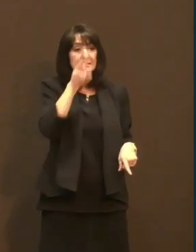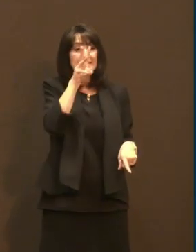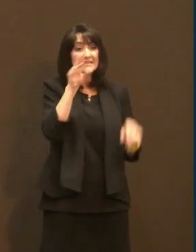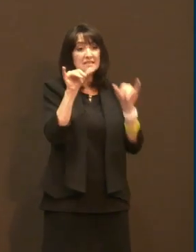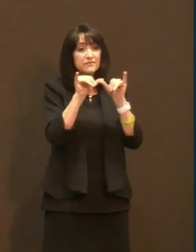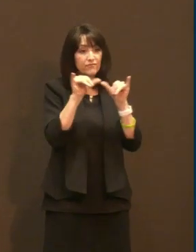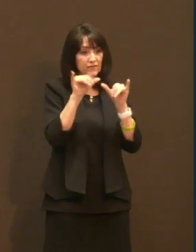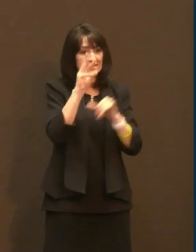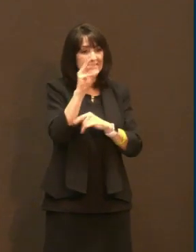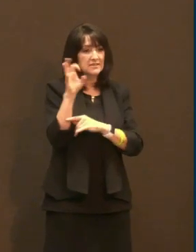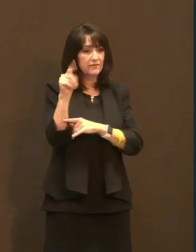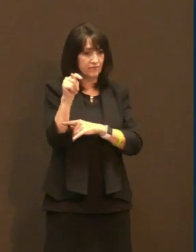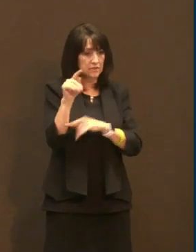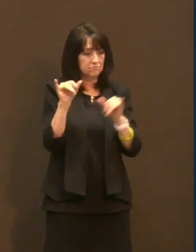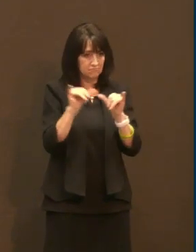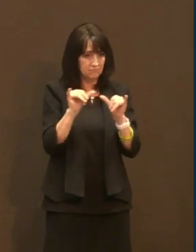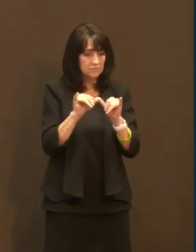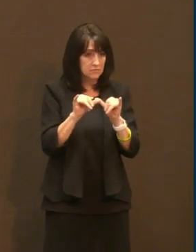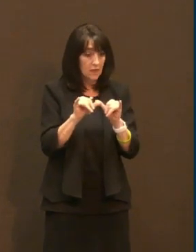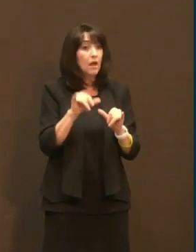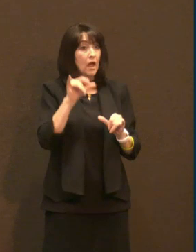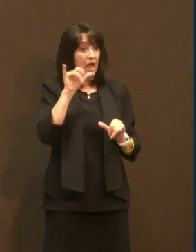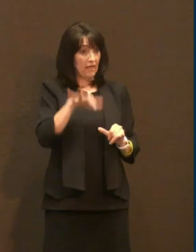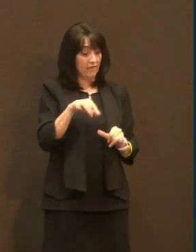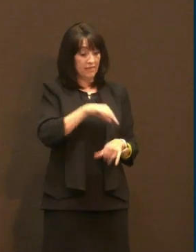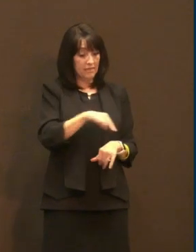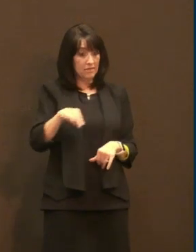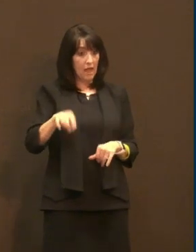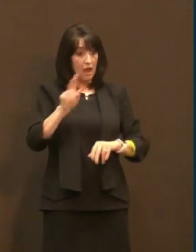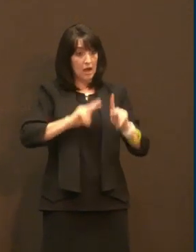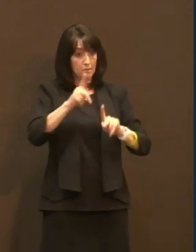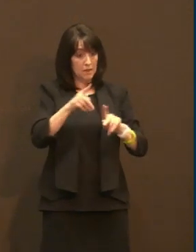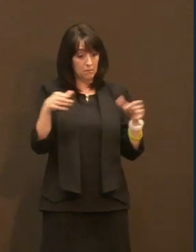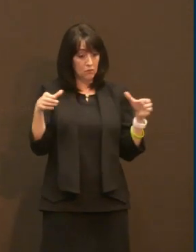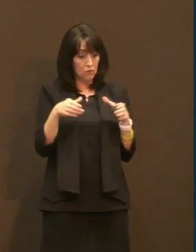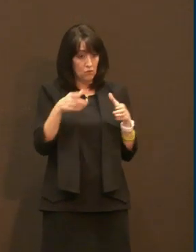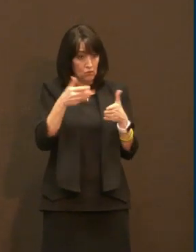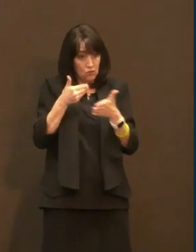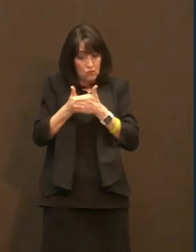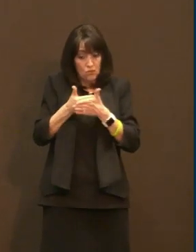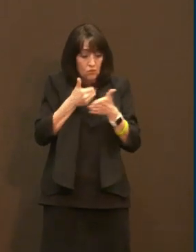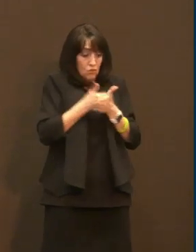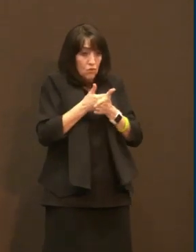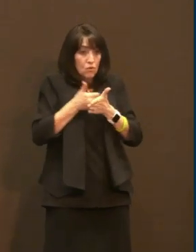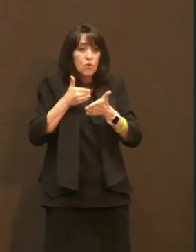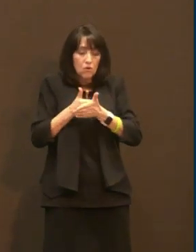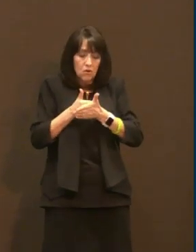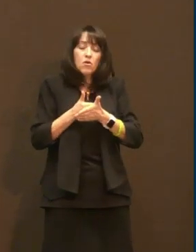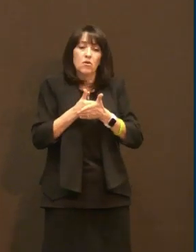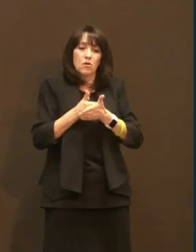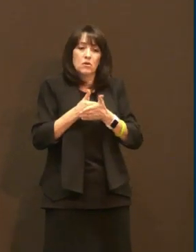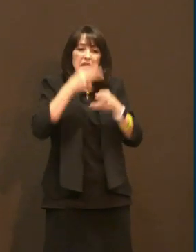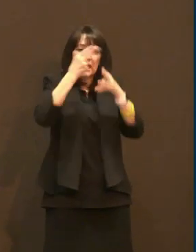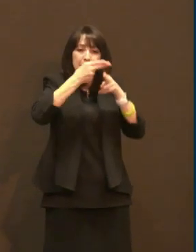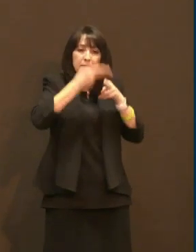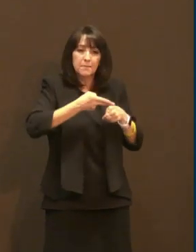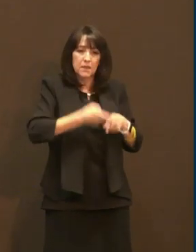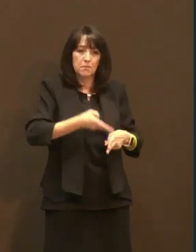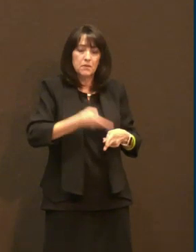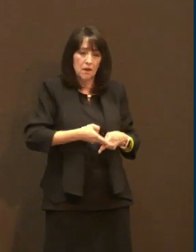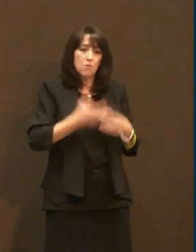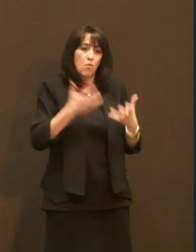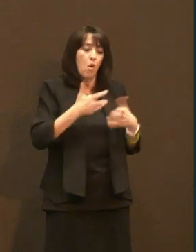people then that we will follow up with and have them be quarantined and